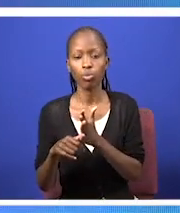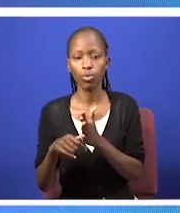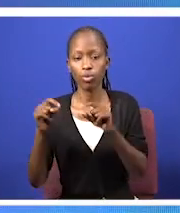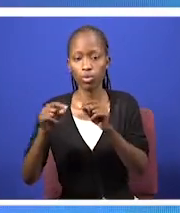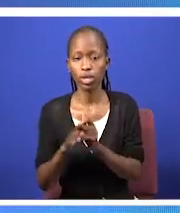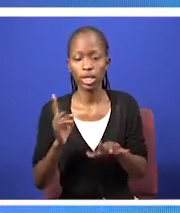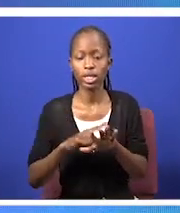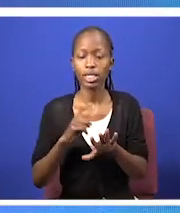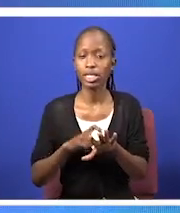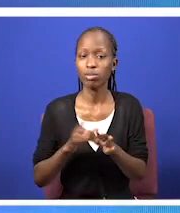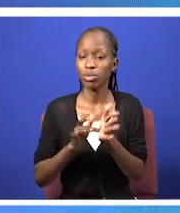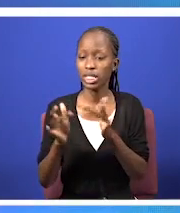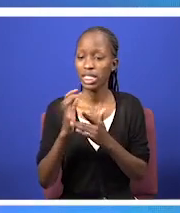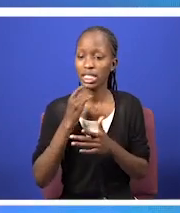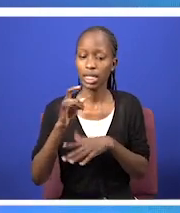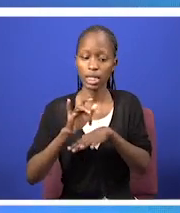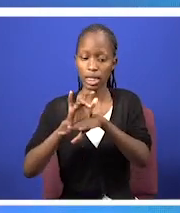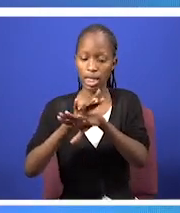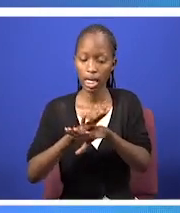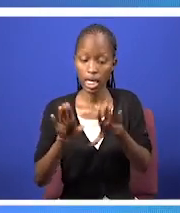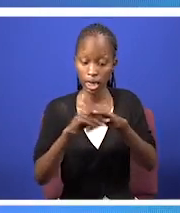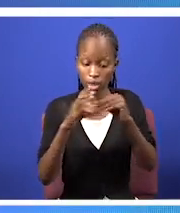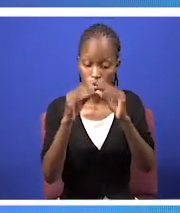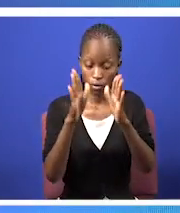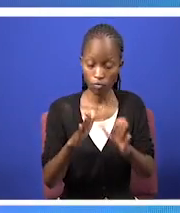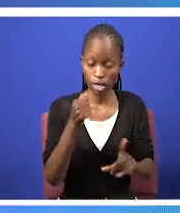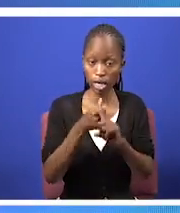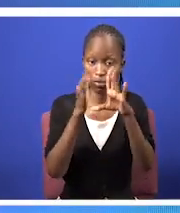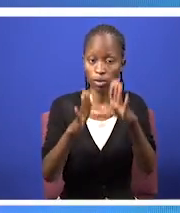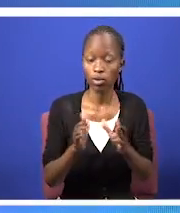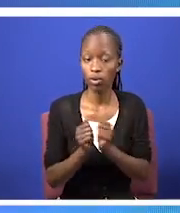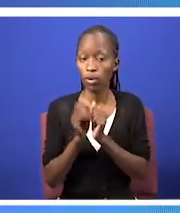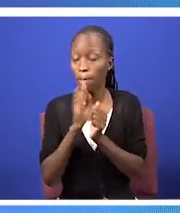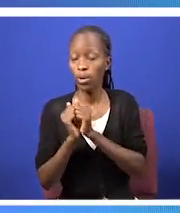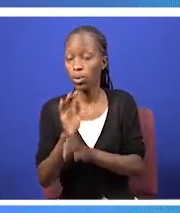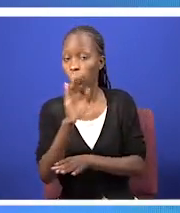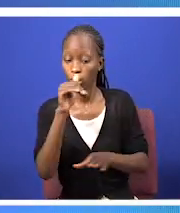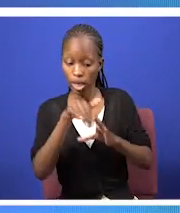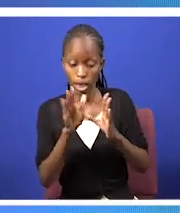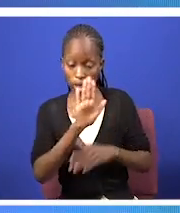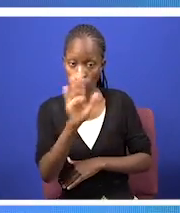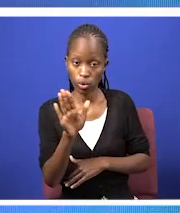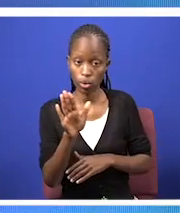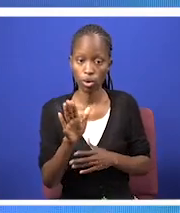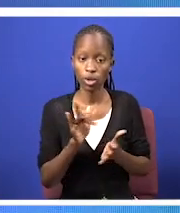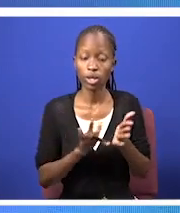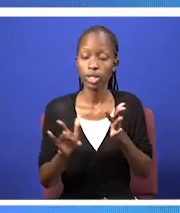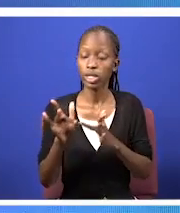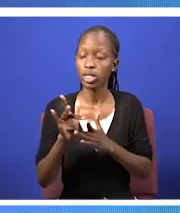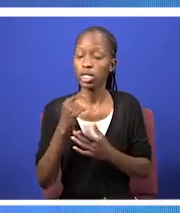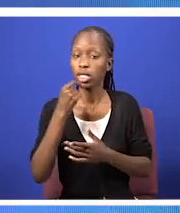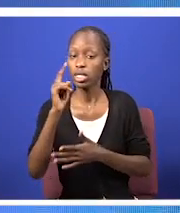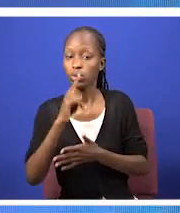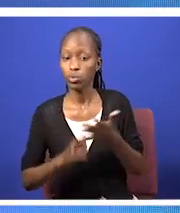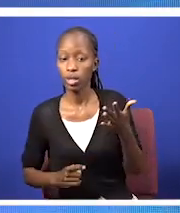that I am sending the Comforter, I'm sending the Advocate to you to be with you and to be in you, he